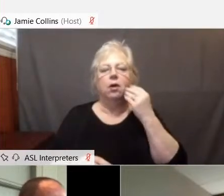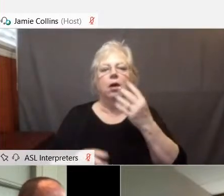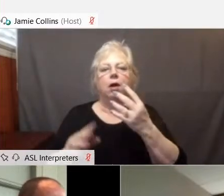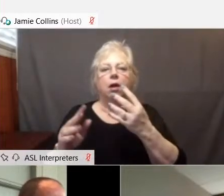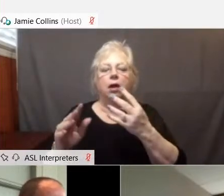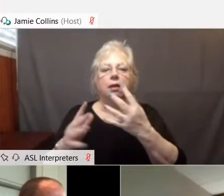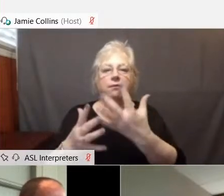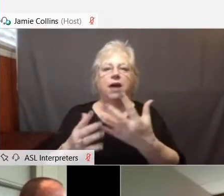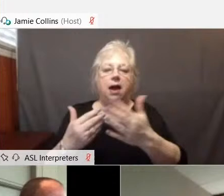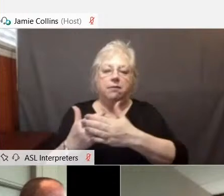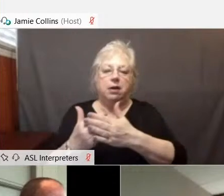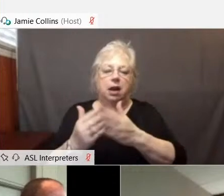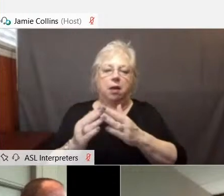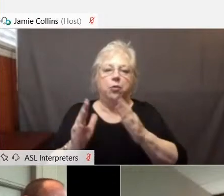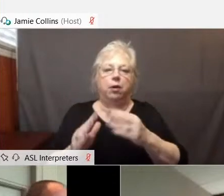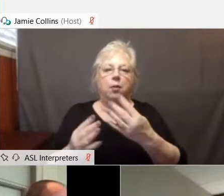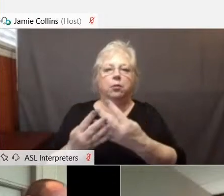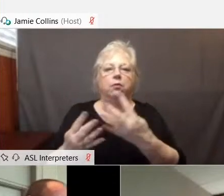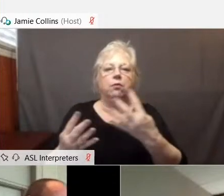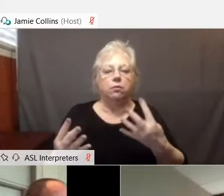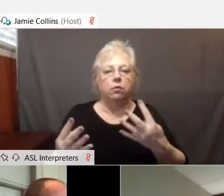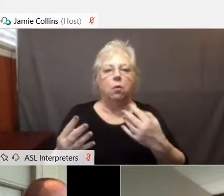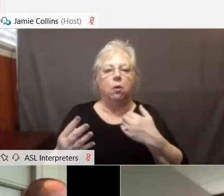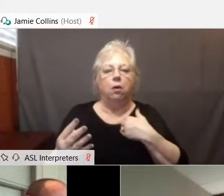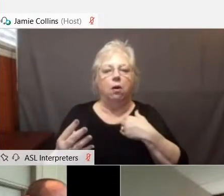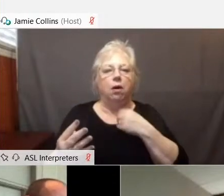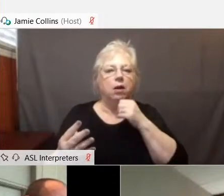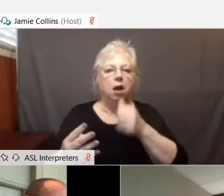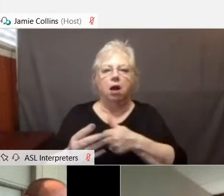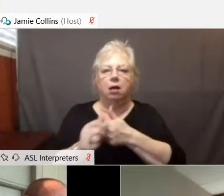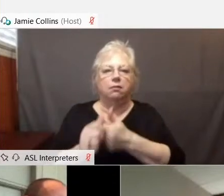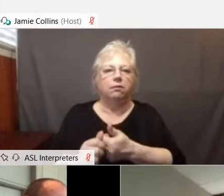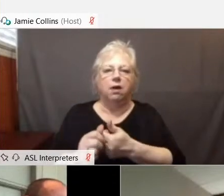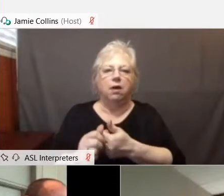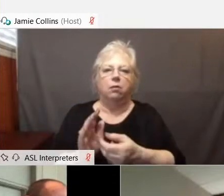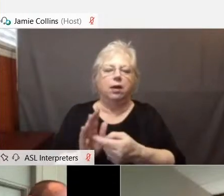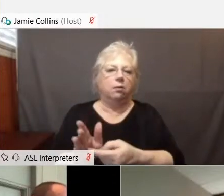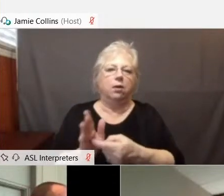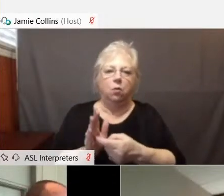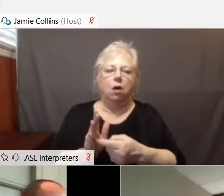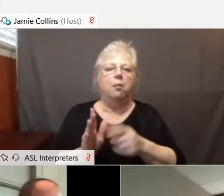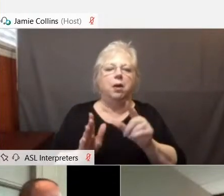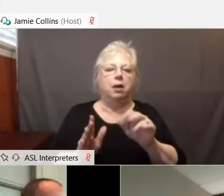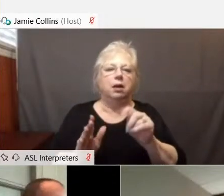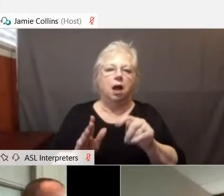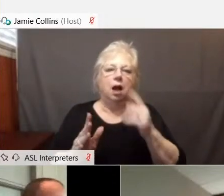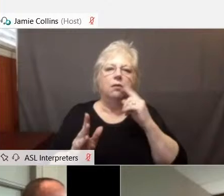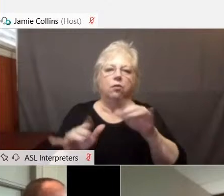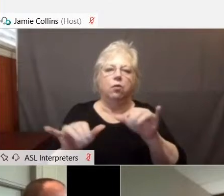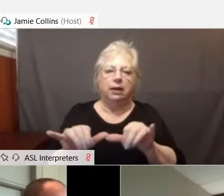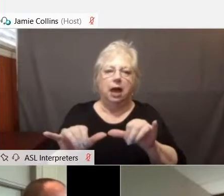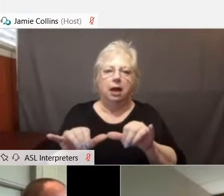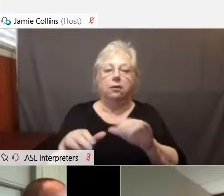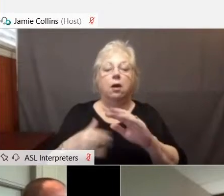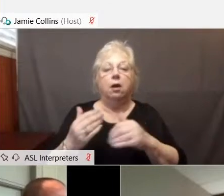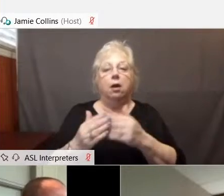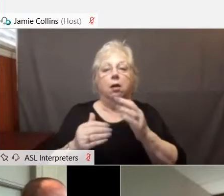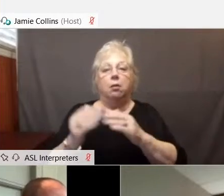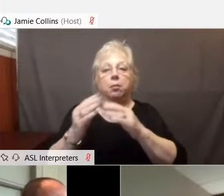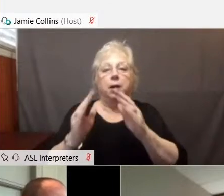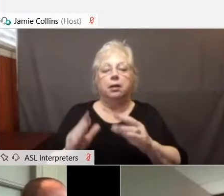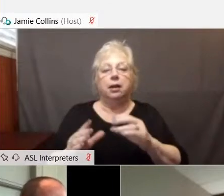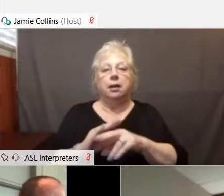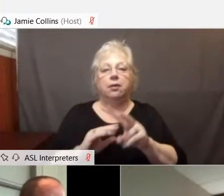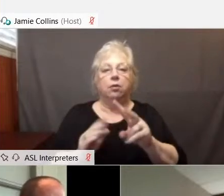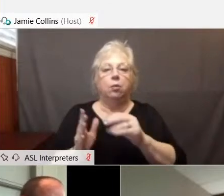lie upon non-conforming lots generally similar to the subject lot and size. All existing buildings in the